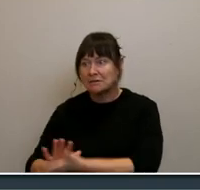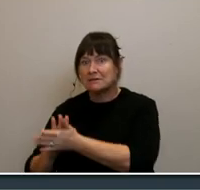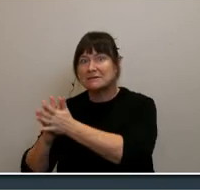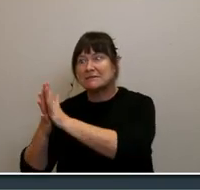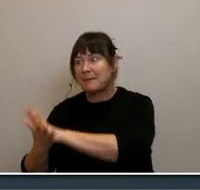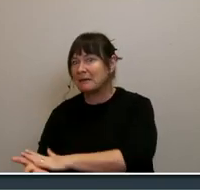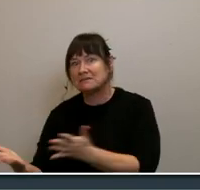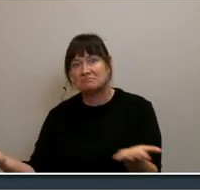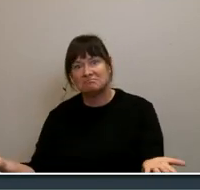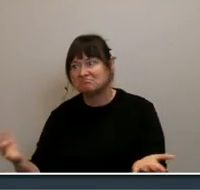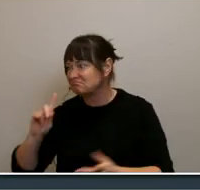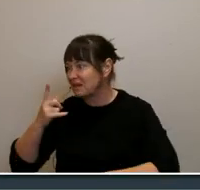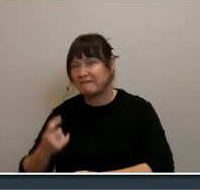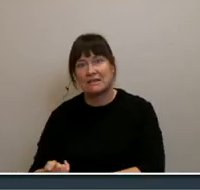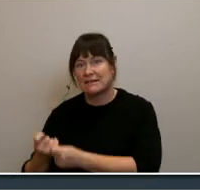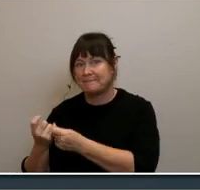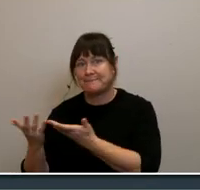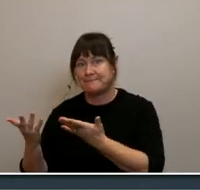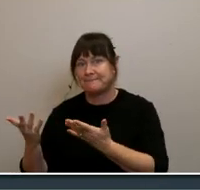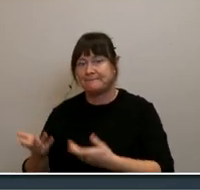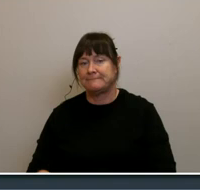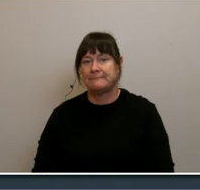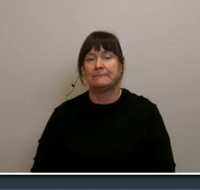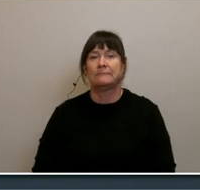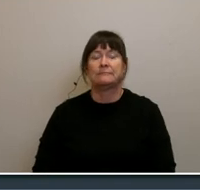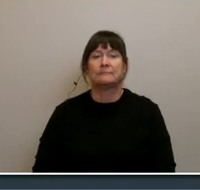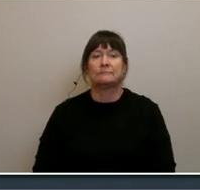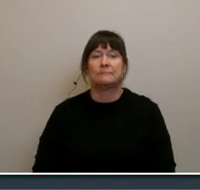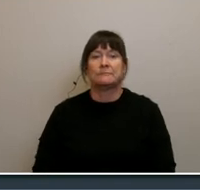damaged beyond repair in the floods.